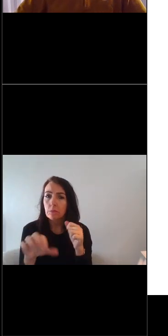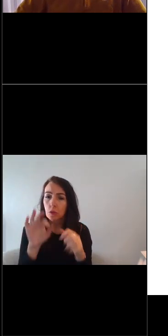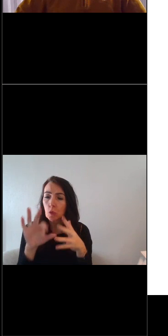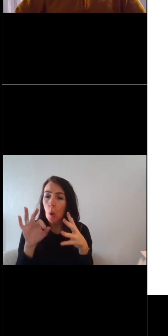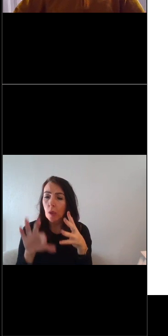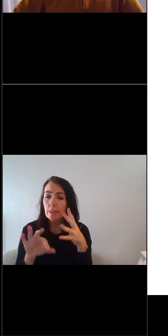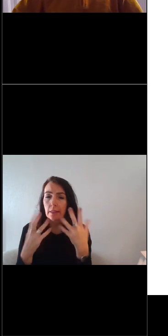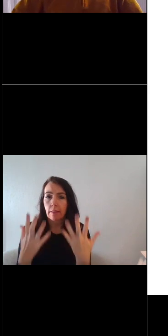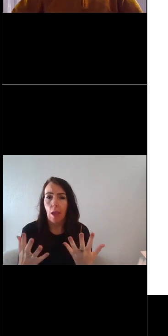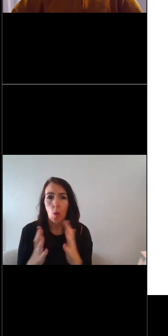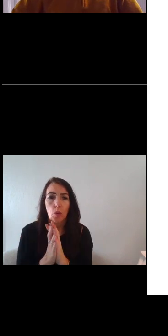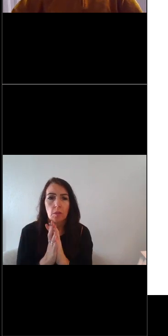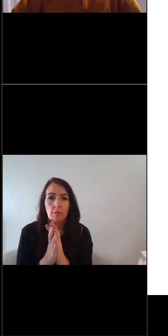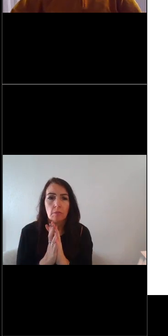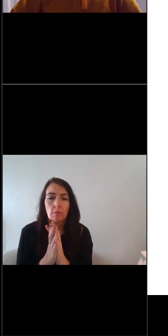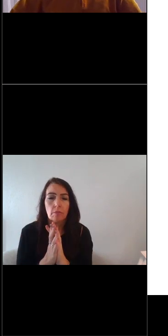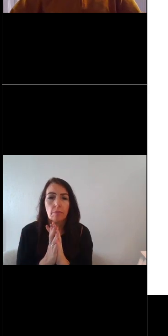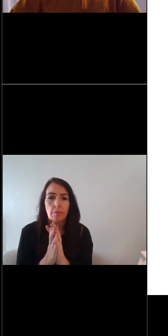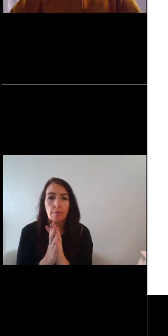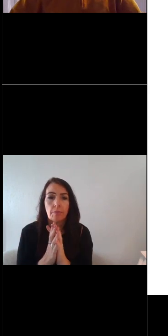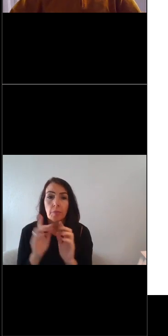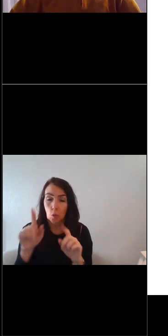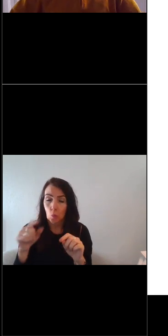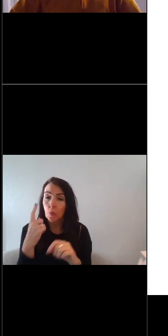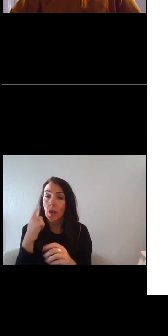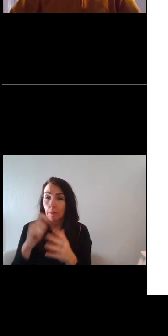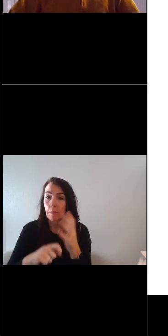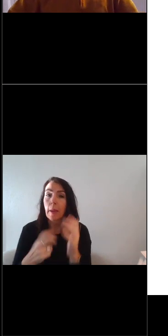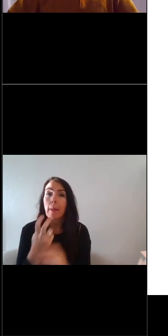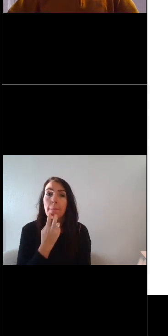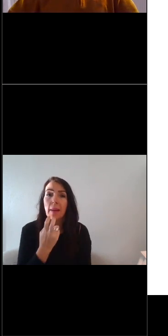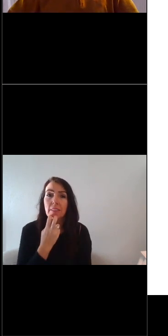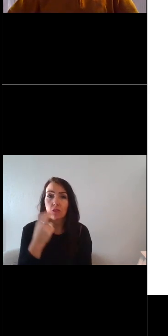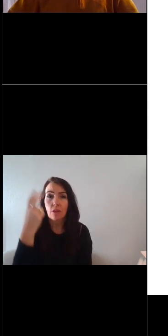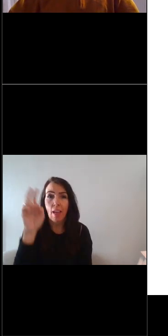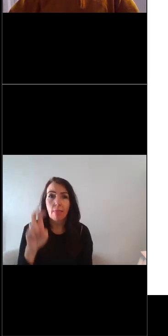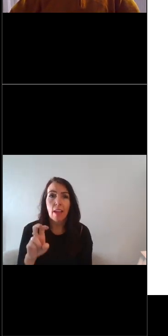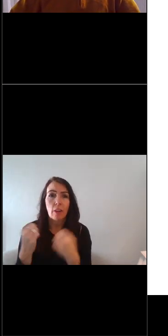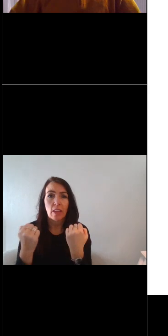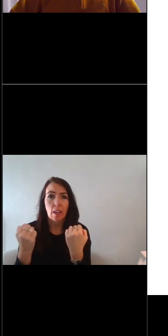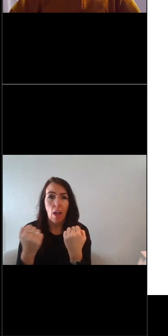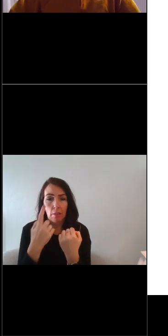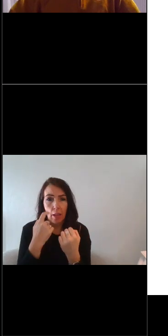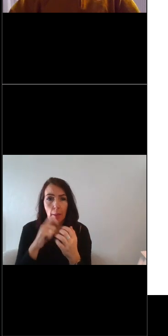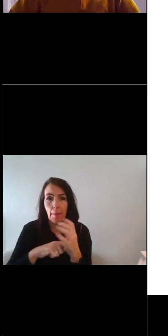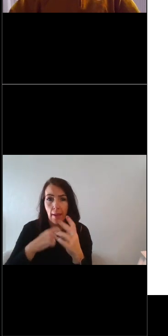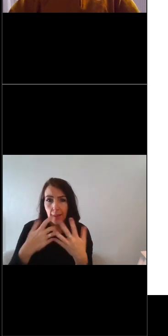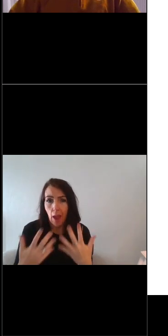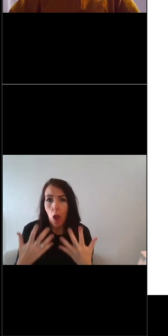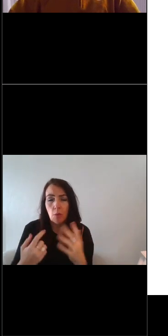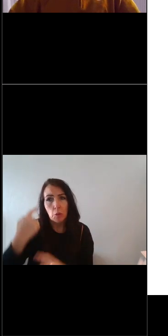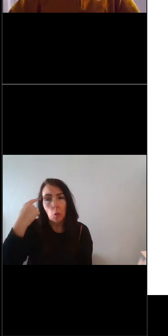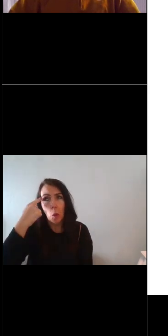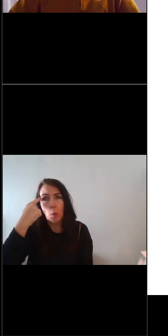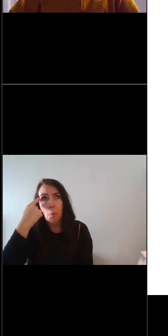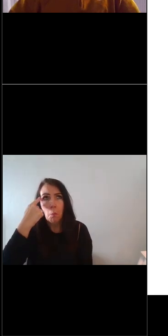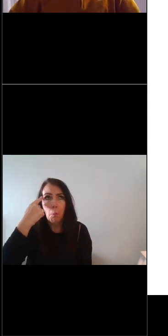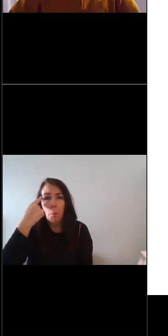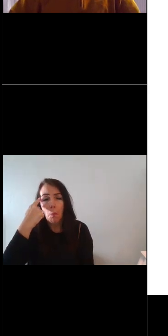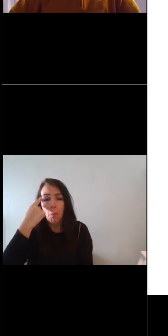use cases can now be served by battery electric vehicles, more with some thought than you may initially think when you look at your